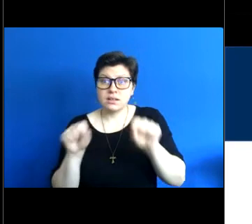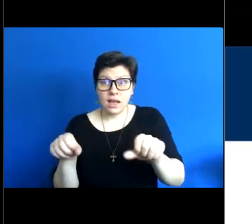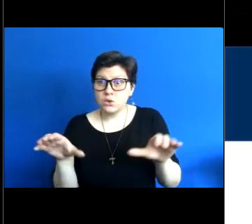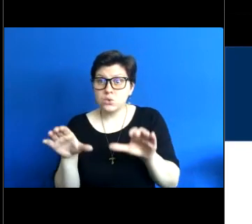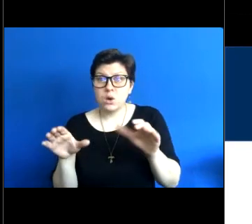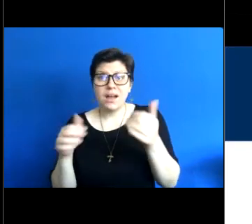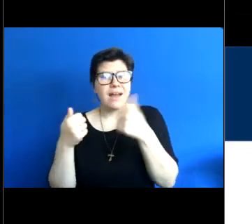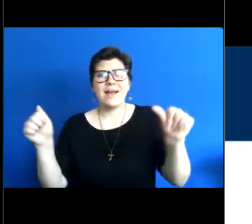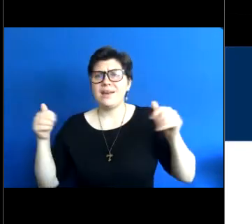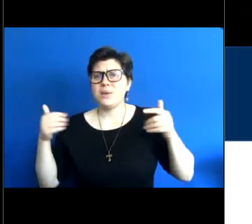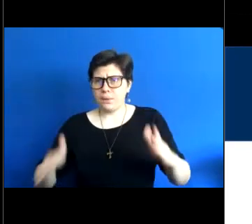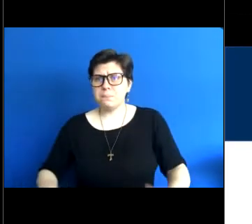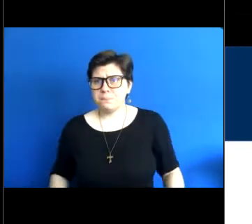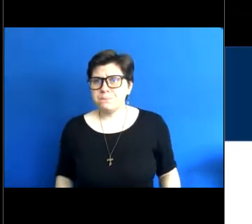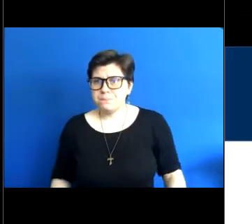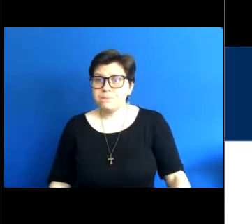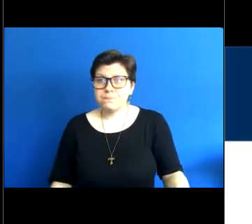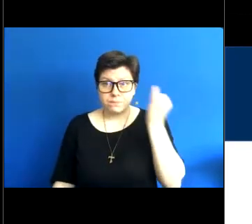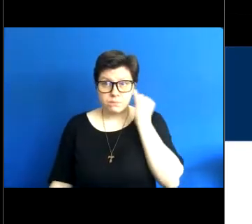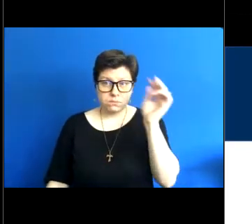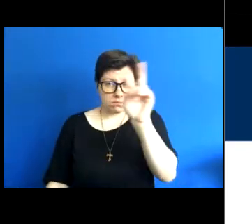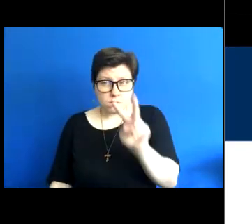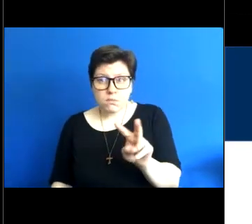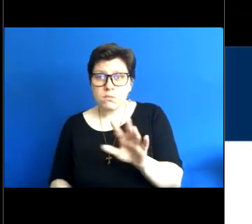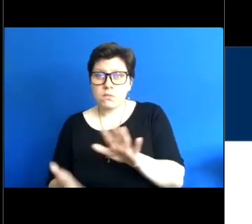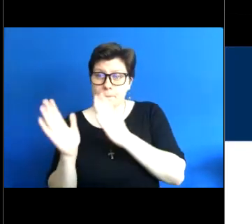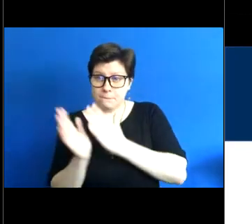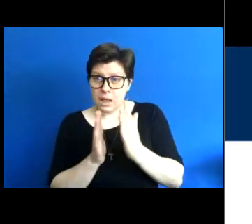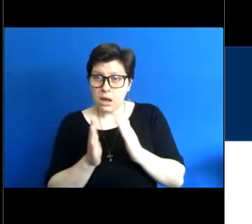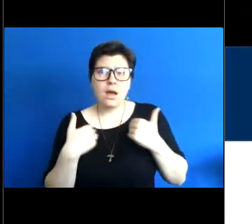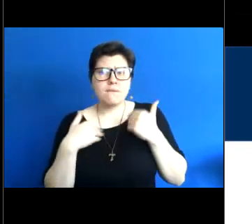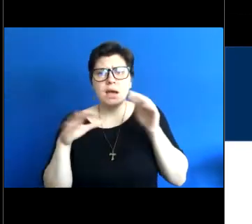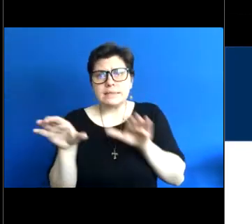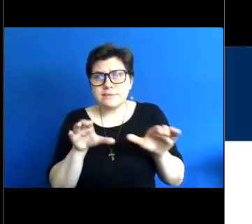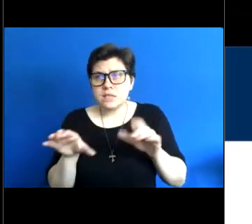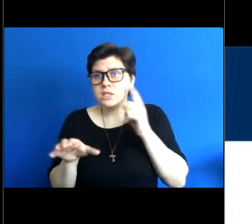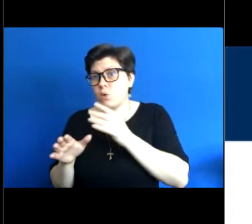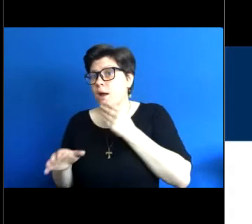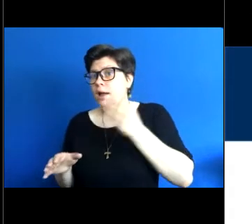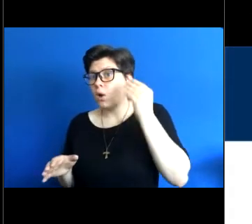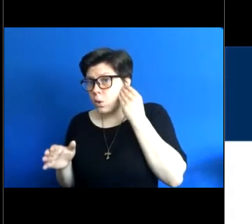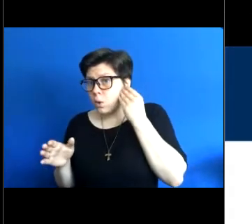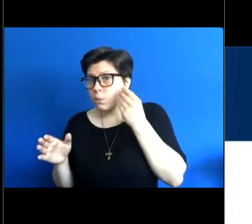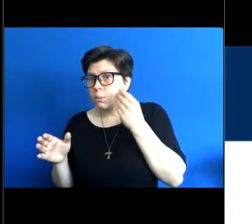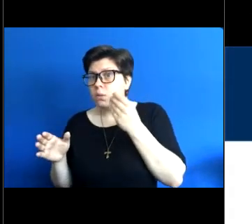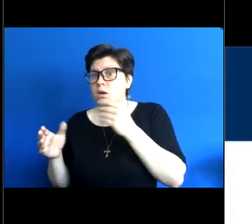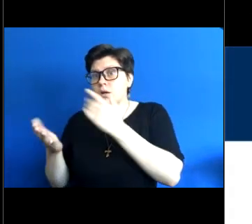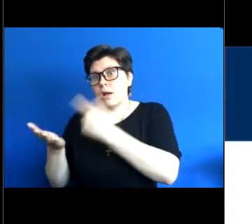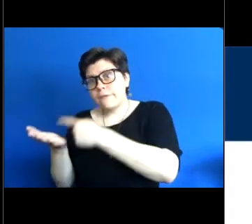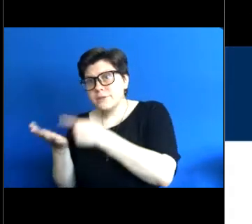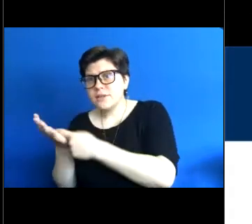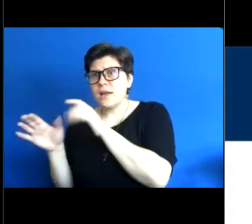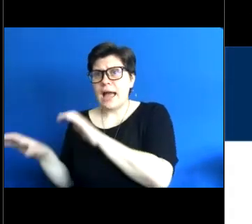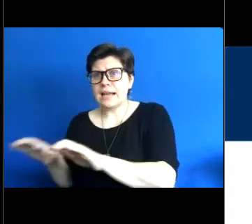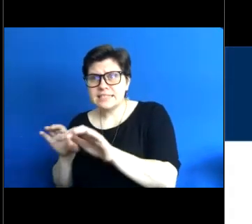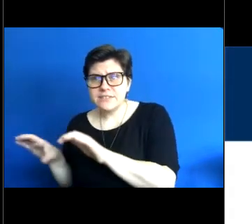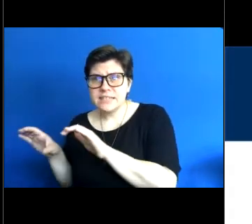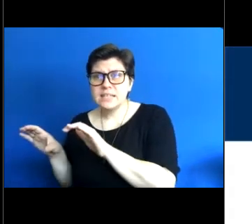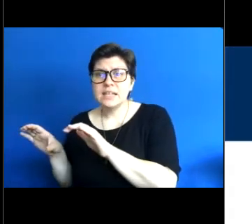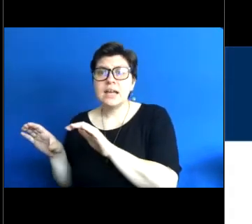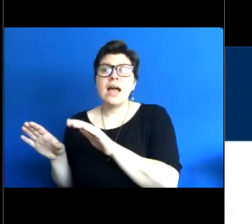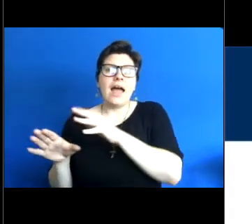any format. If you look at the lesson plans, they provide activities for at-home conversations, for at-home activities, but also